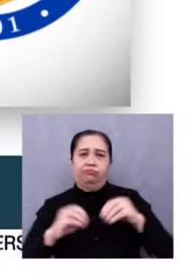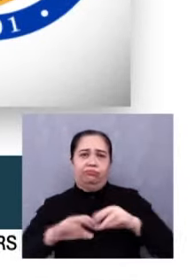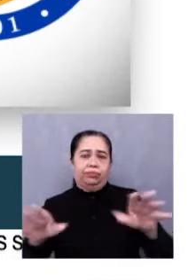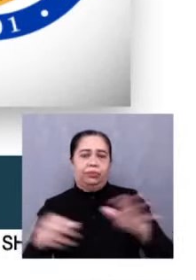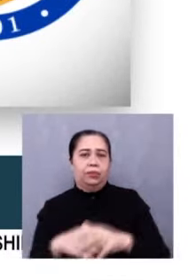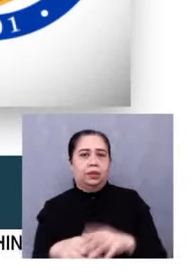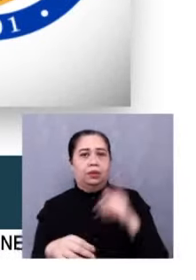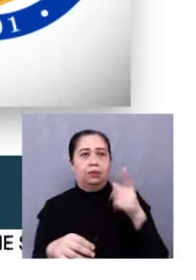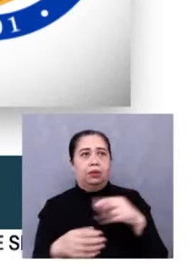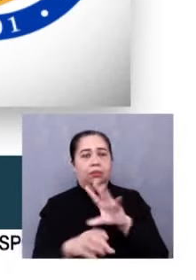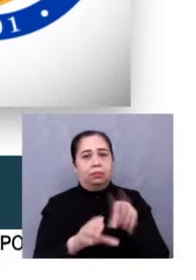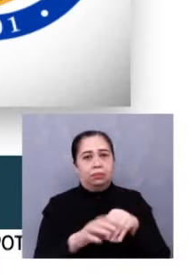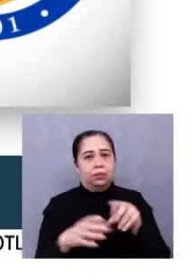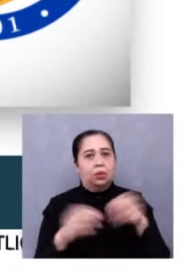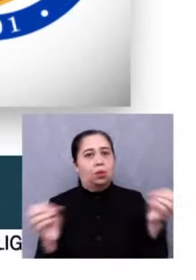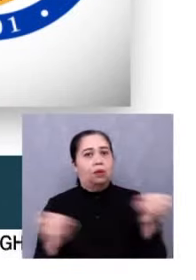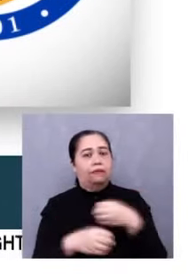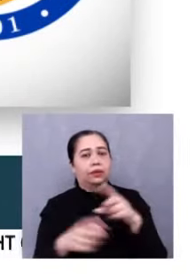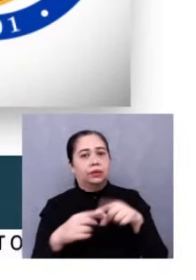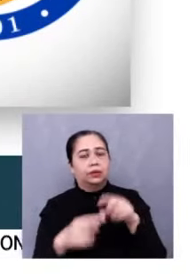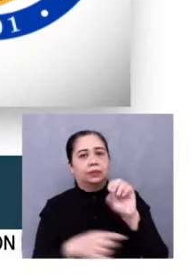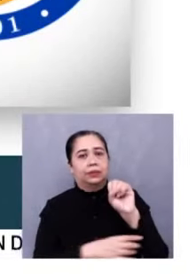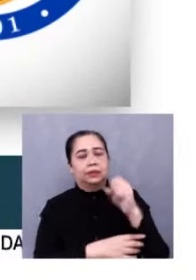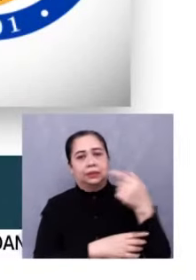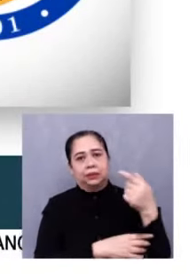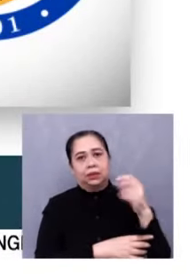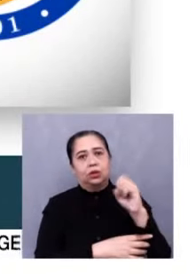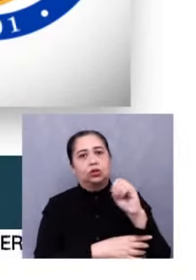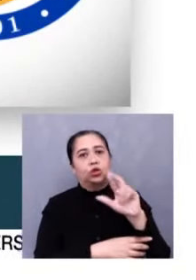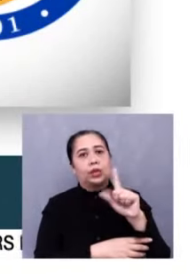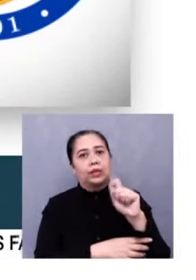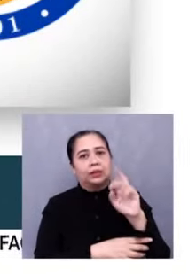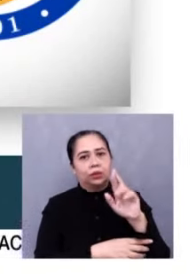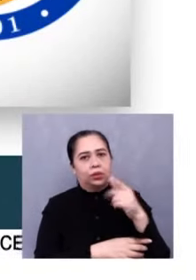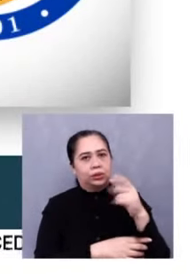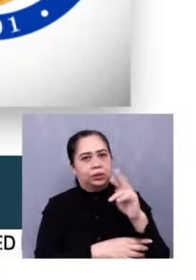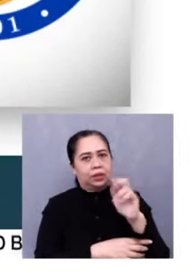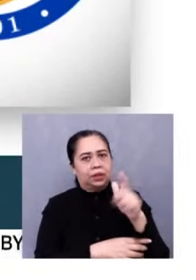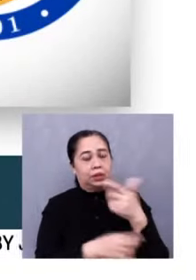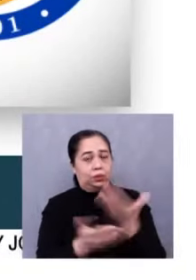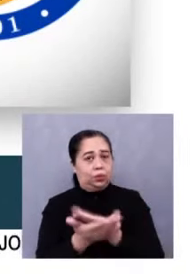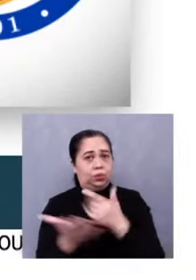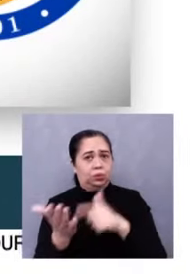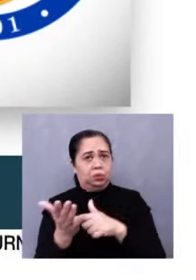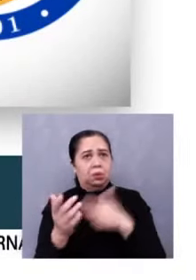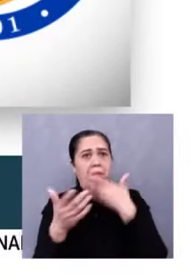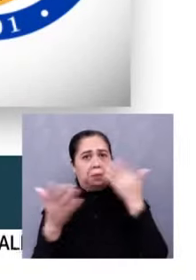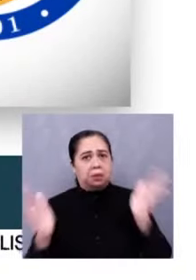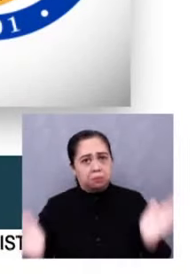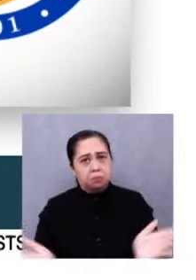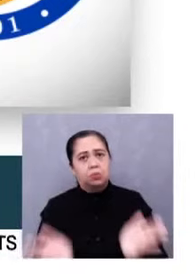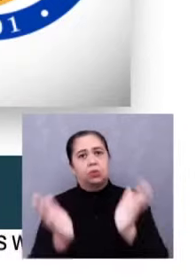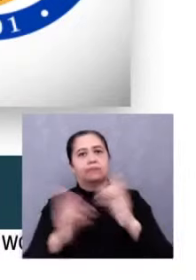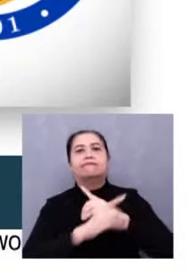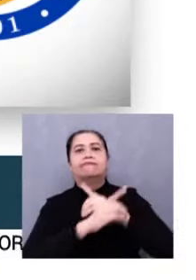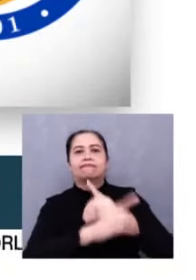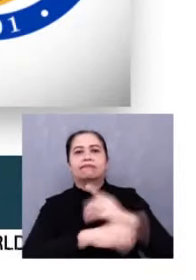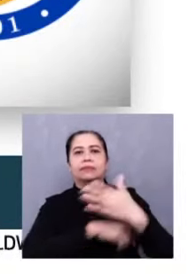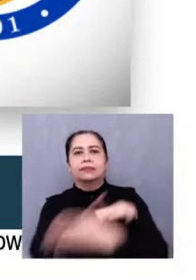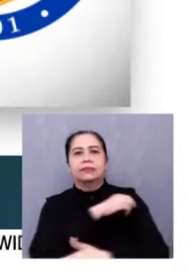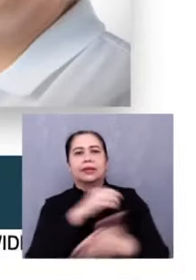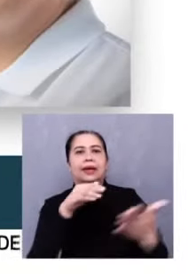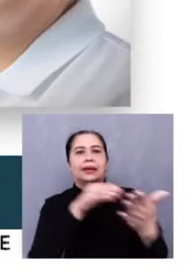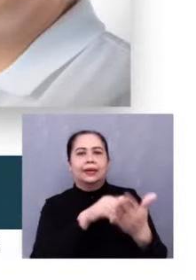the Office of the Solicitor General says this latest development will be a big boost in defending the country against